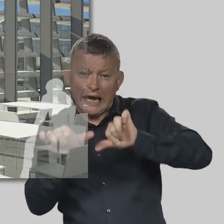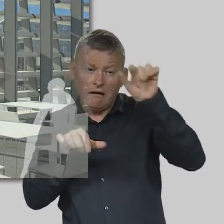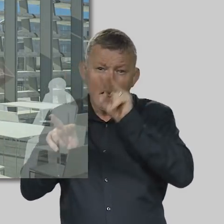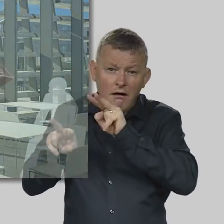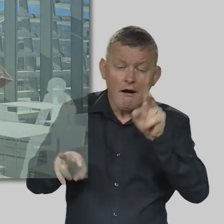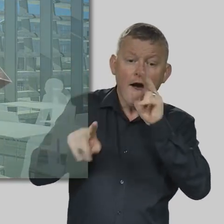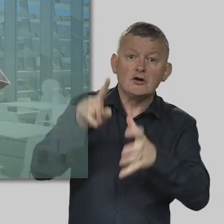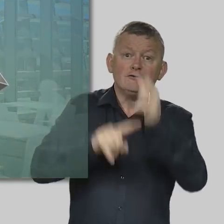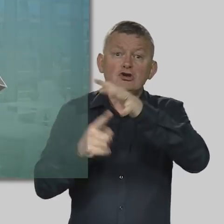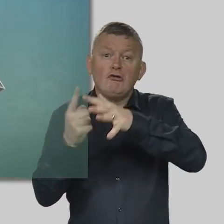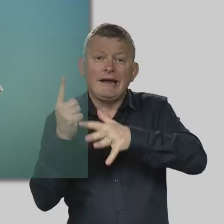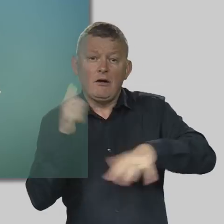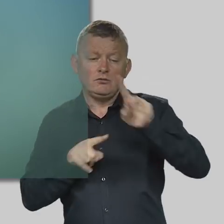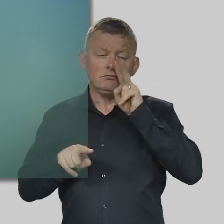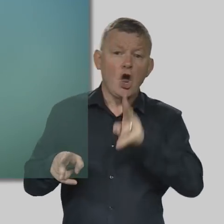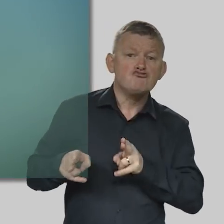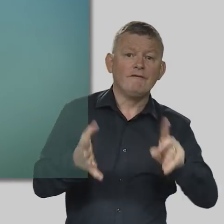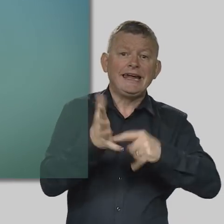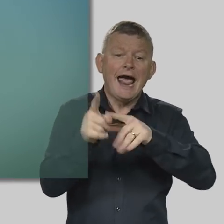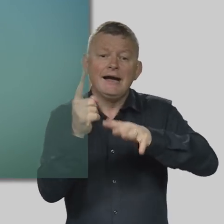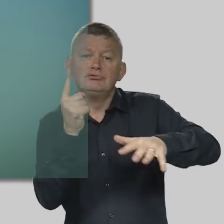the expanse of the River Tay beyond.